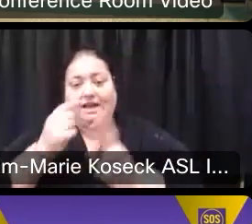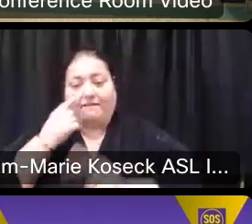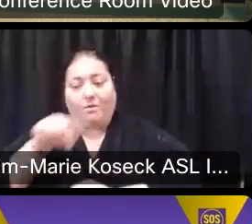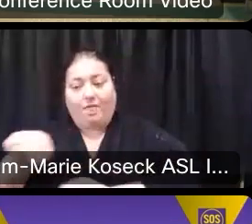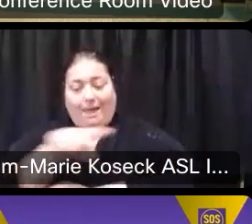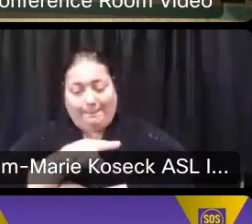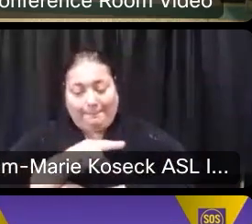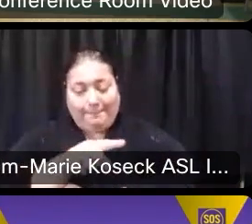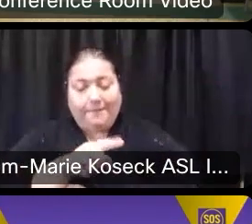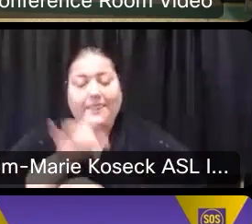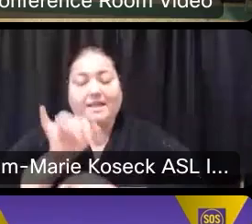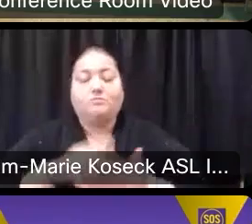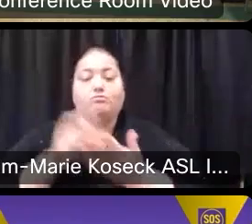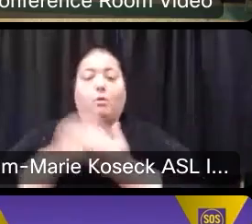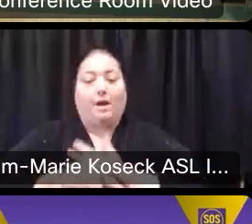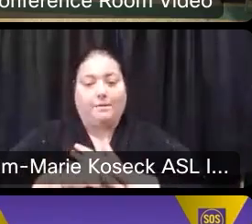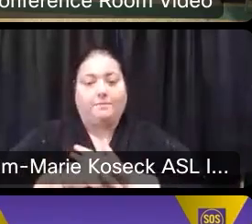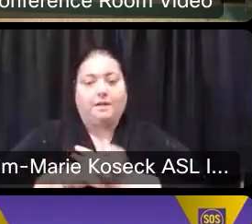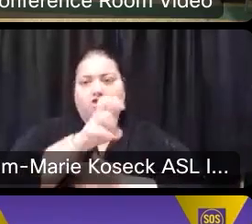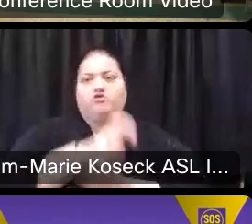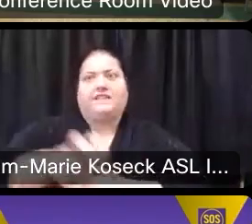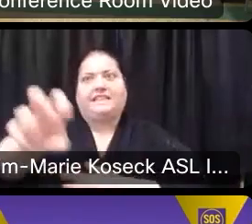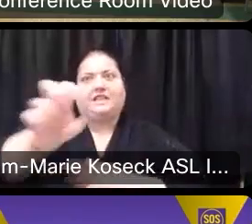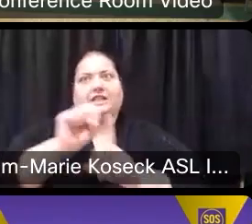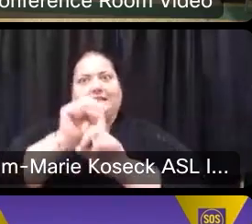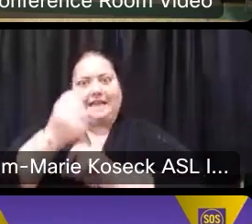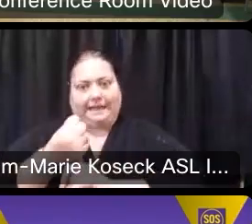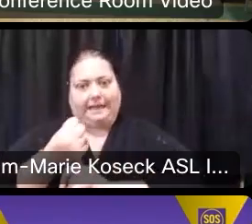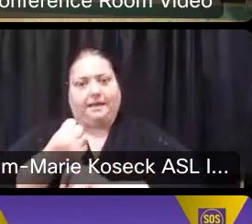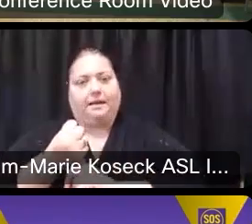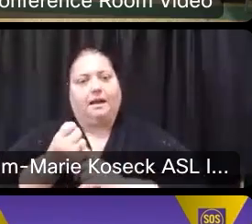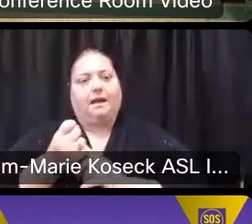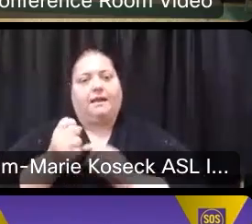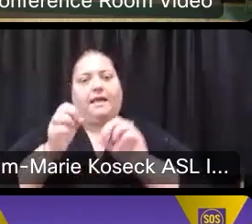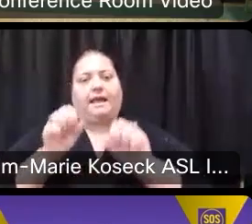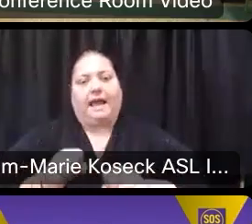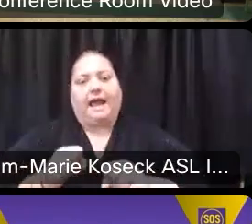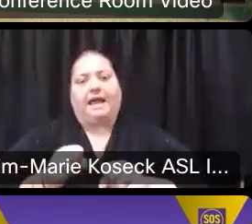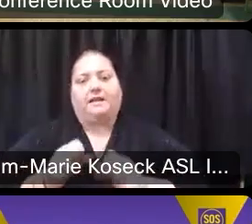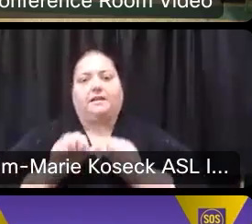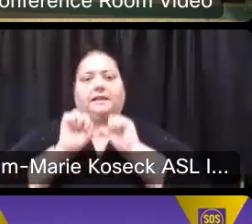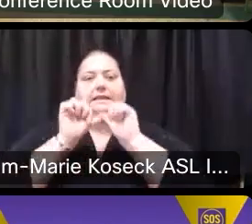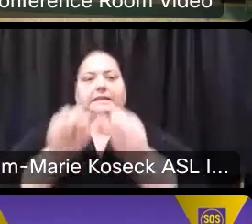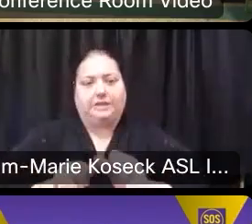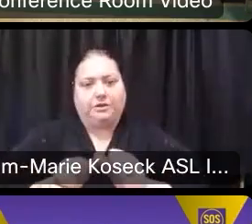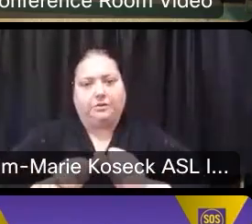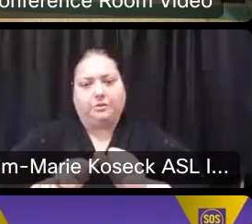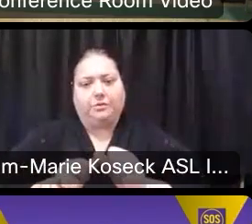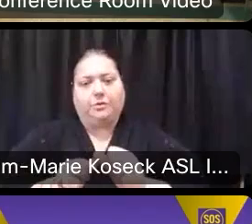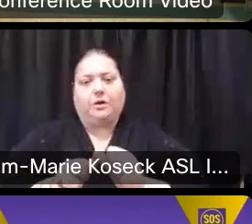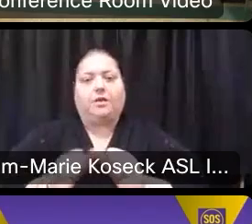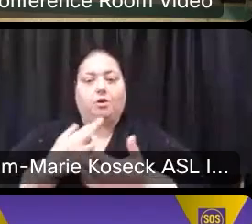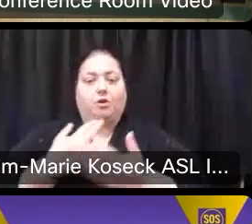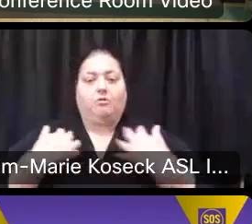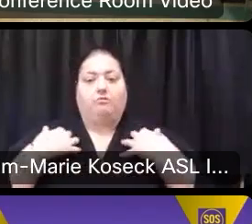them. And so this program provides a transitional setting where they can continue with their